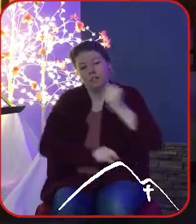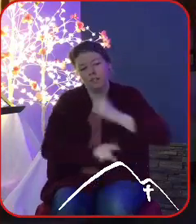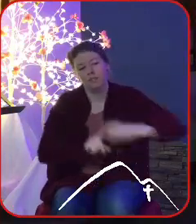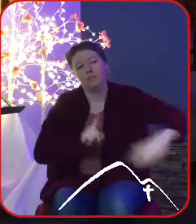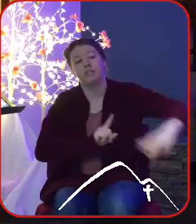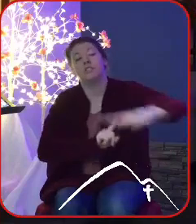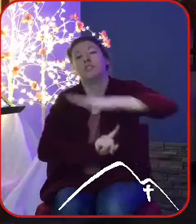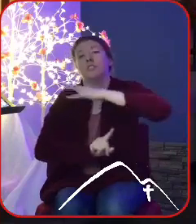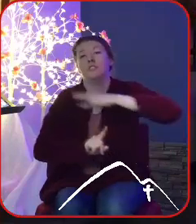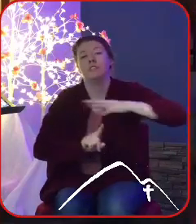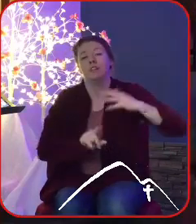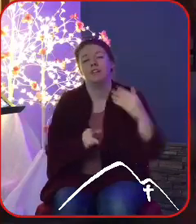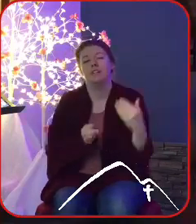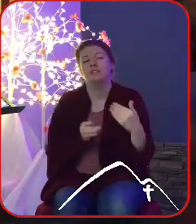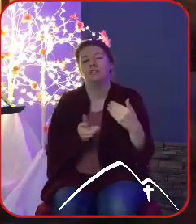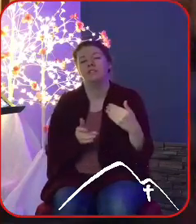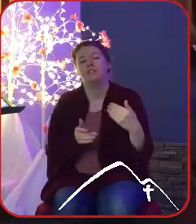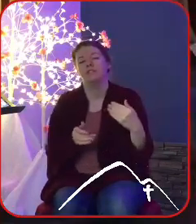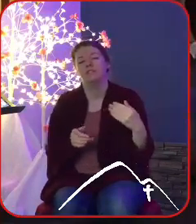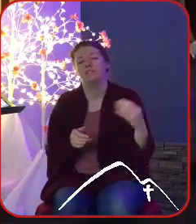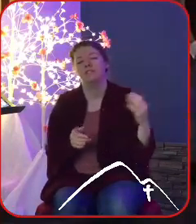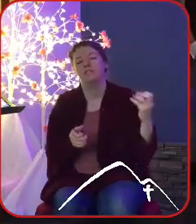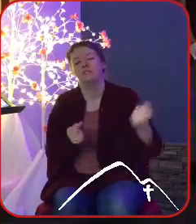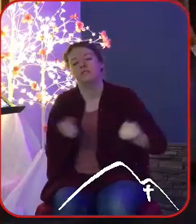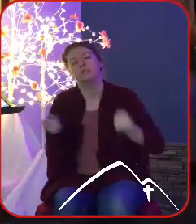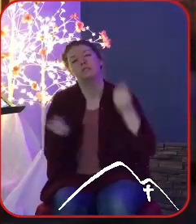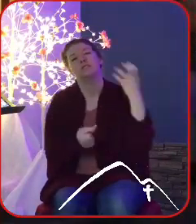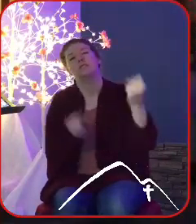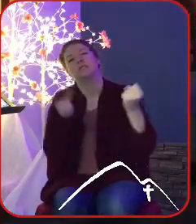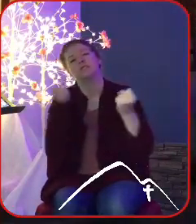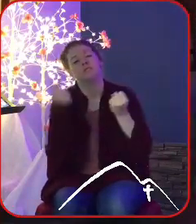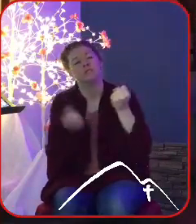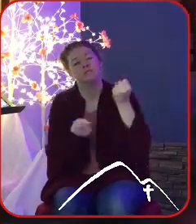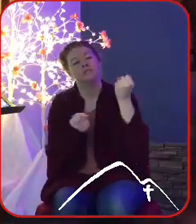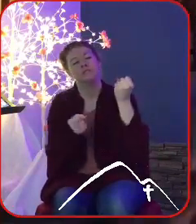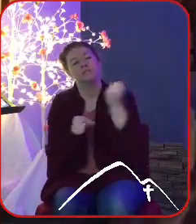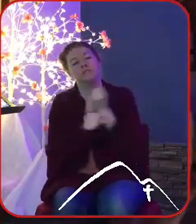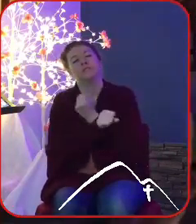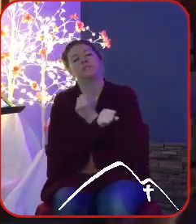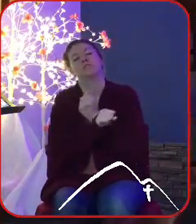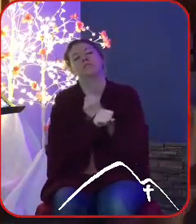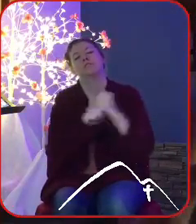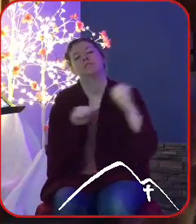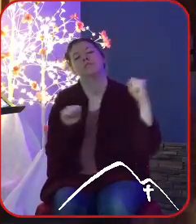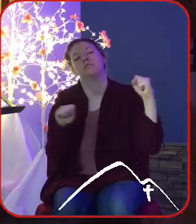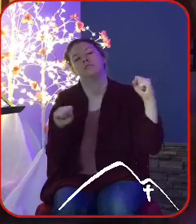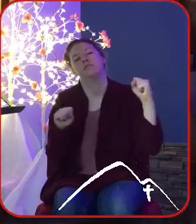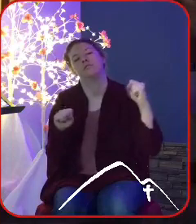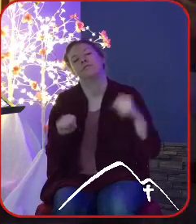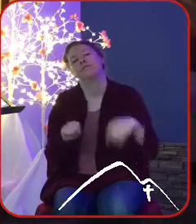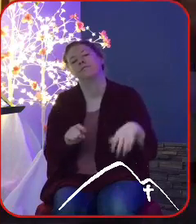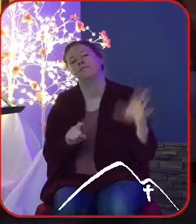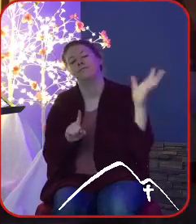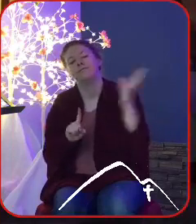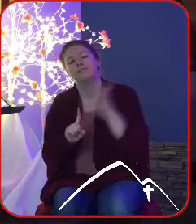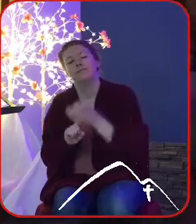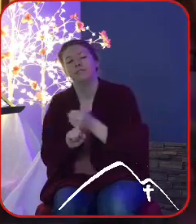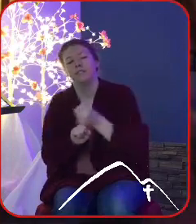I am surrounded by songs of